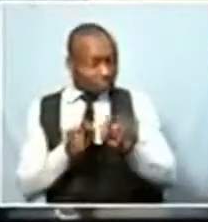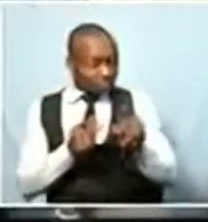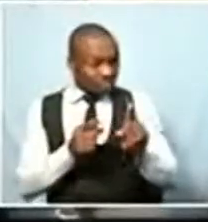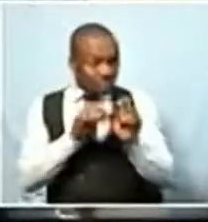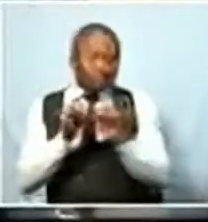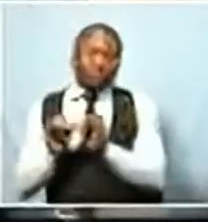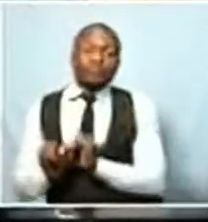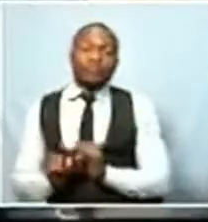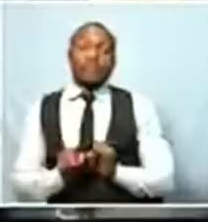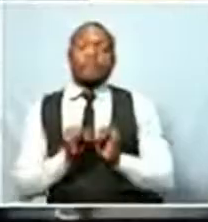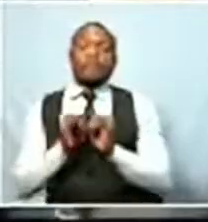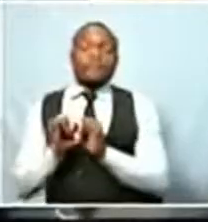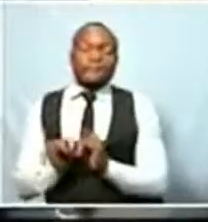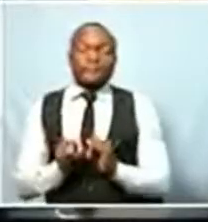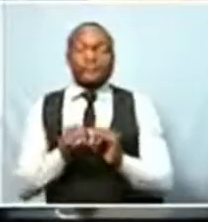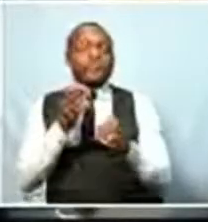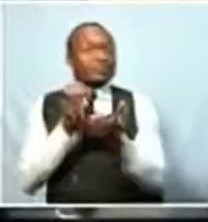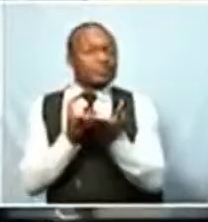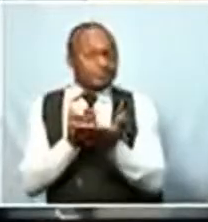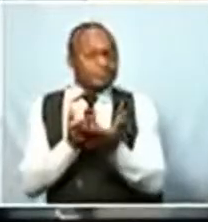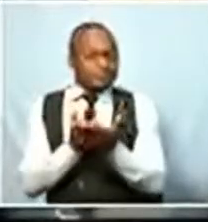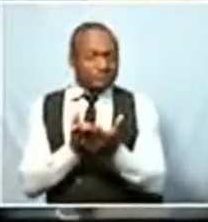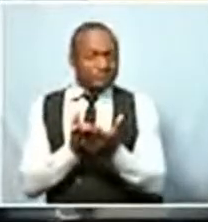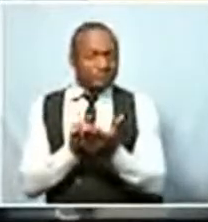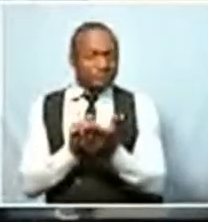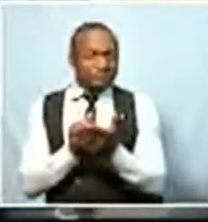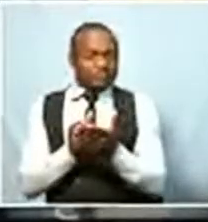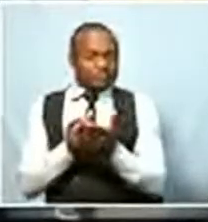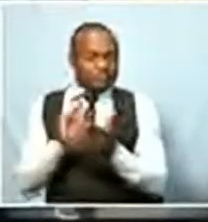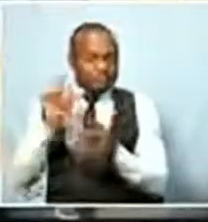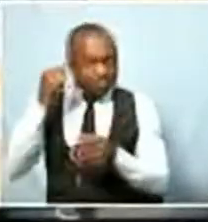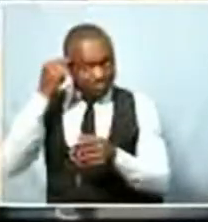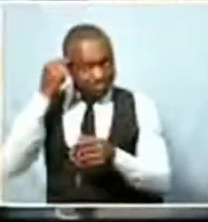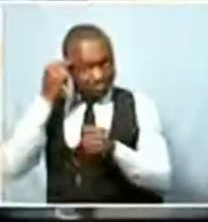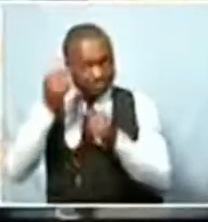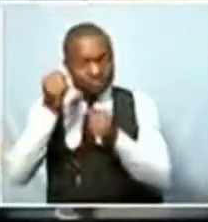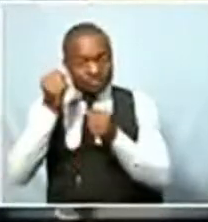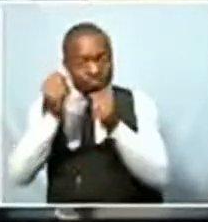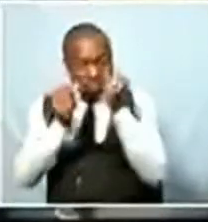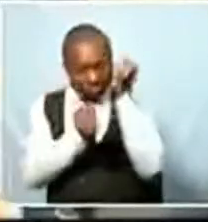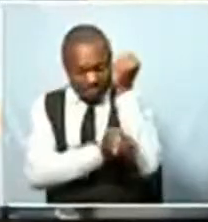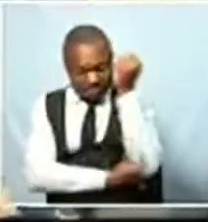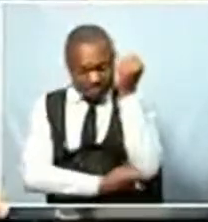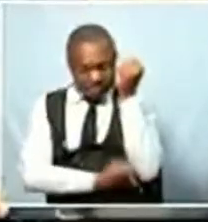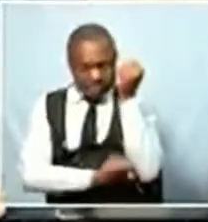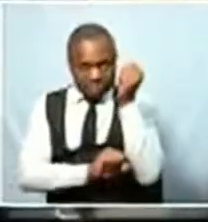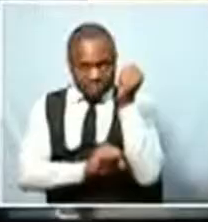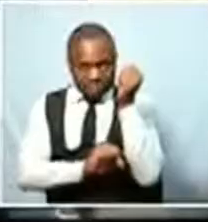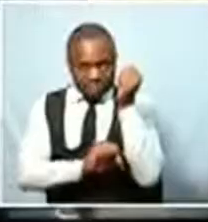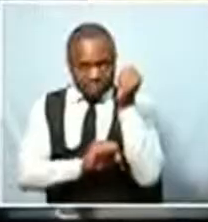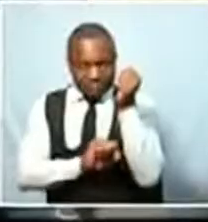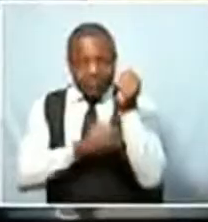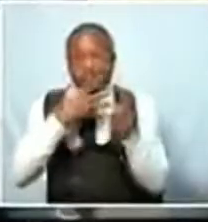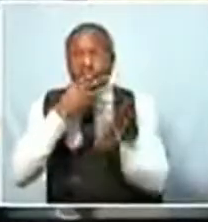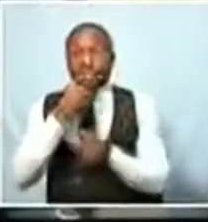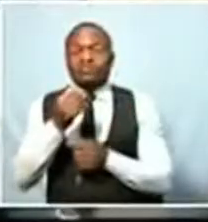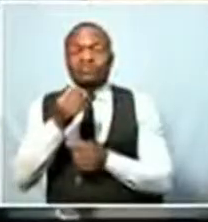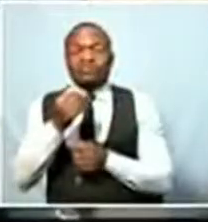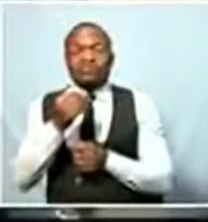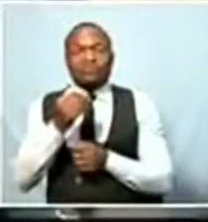this, to operationalize this State Commission? In the meantime, your core functions